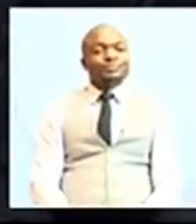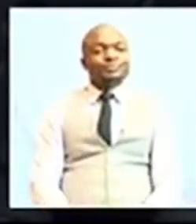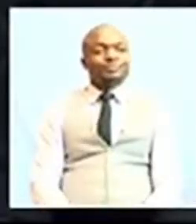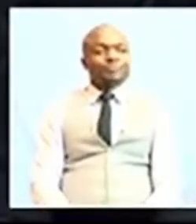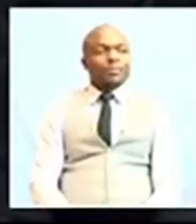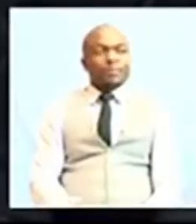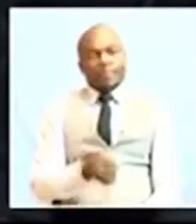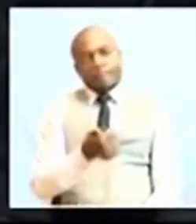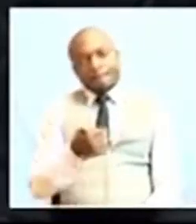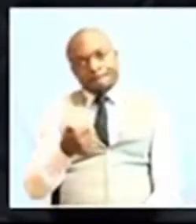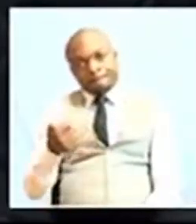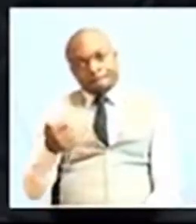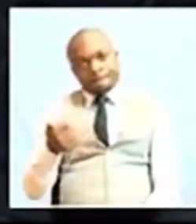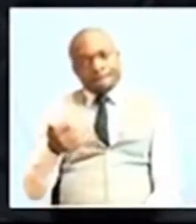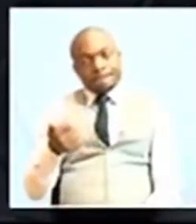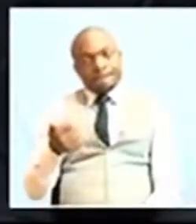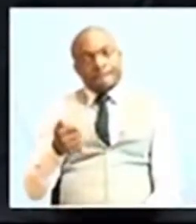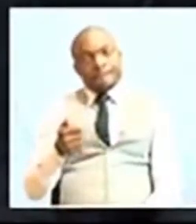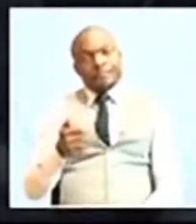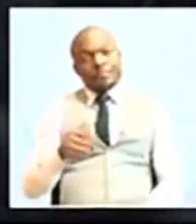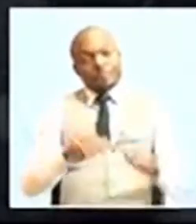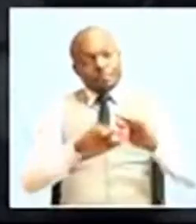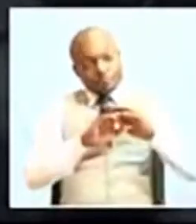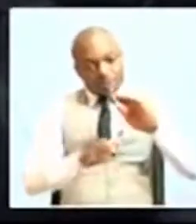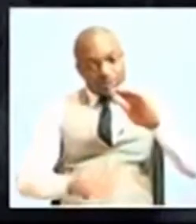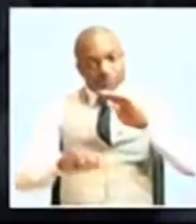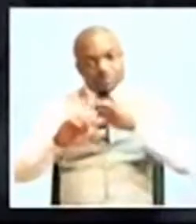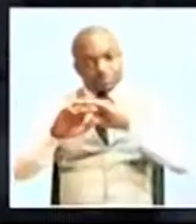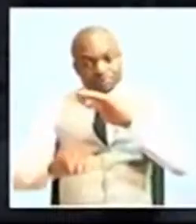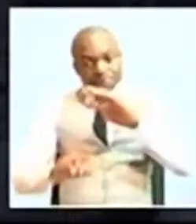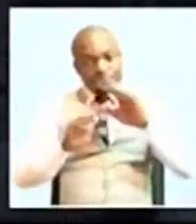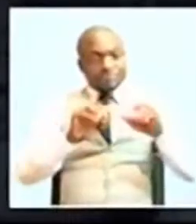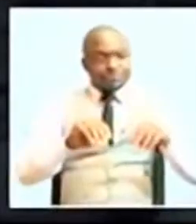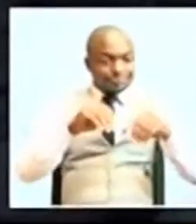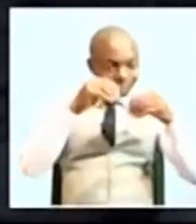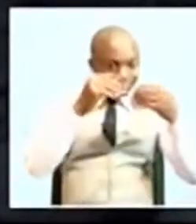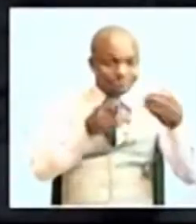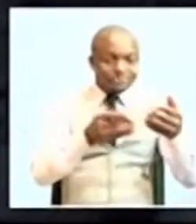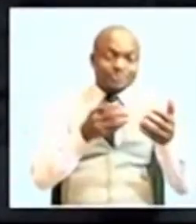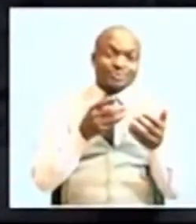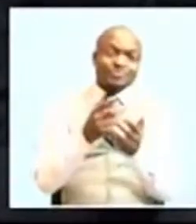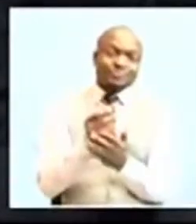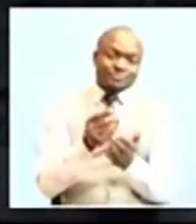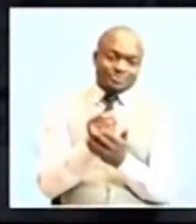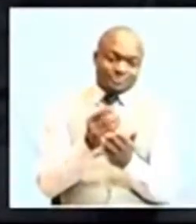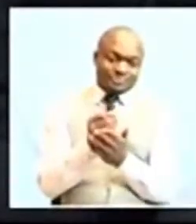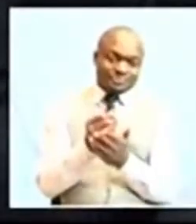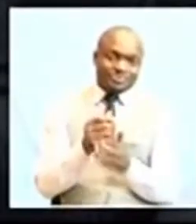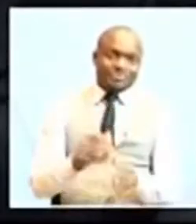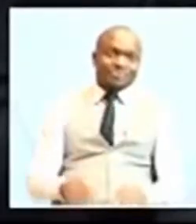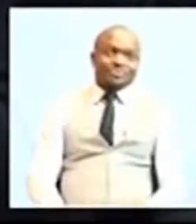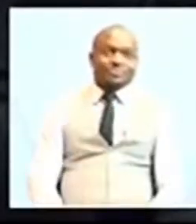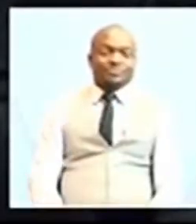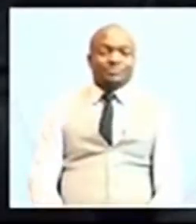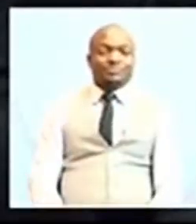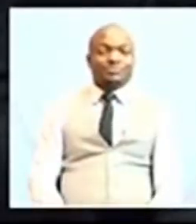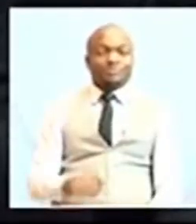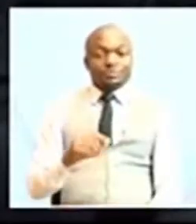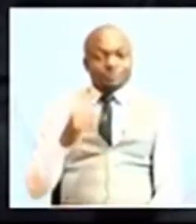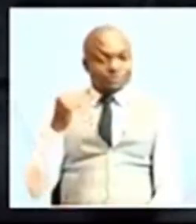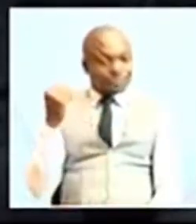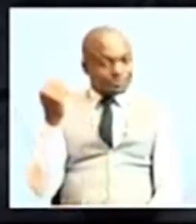The rest are below the allocated amount. So only